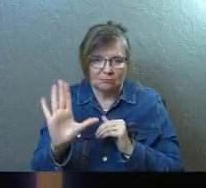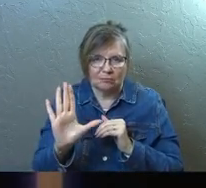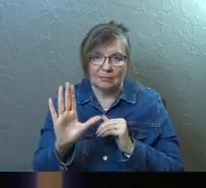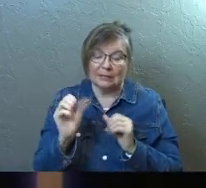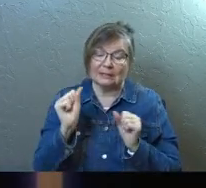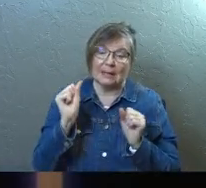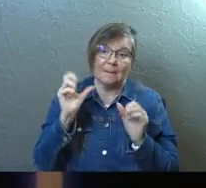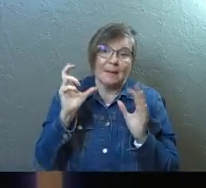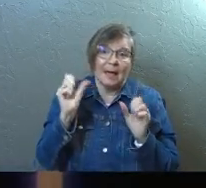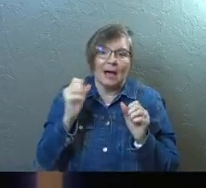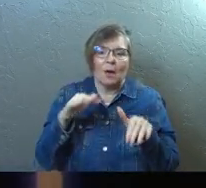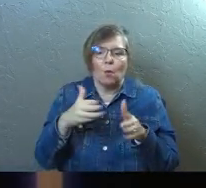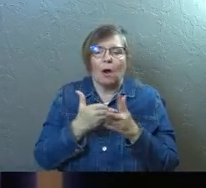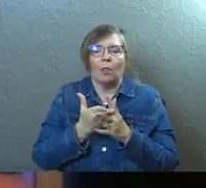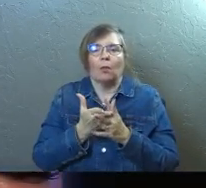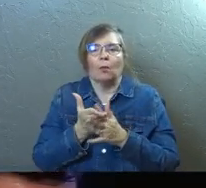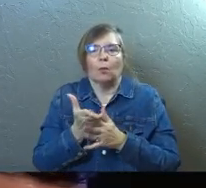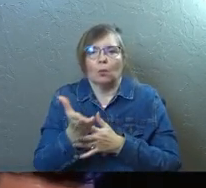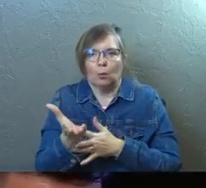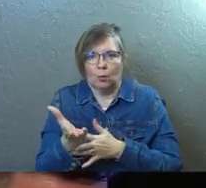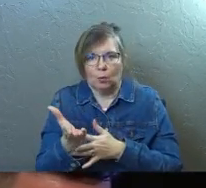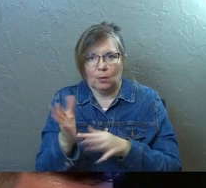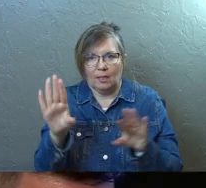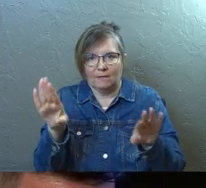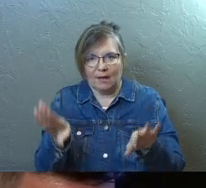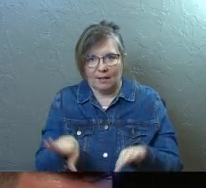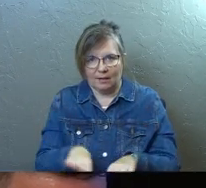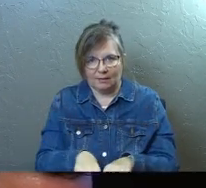That's amazing. I will walk through the valley.